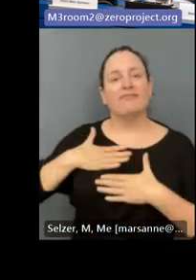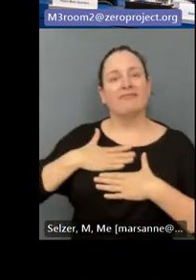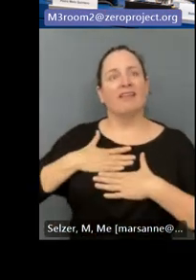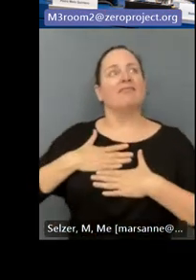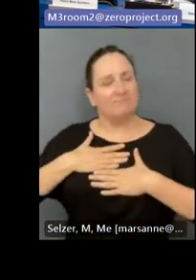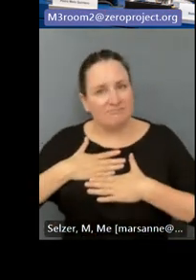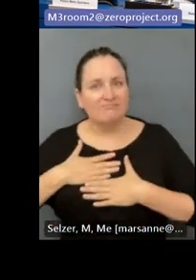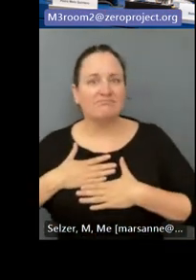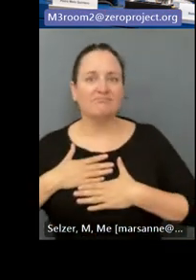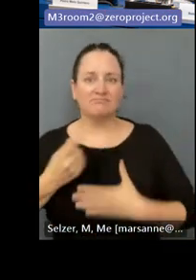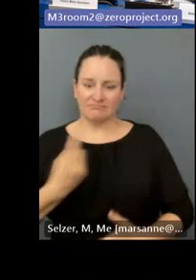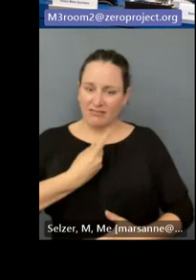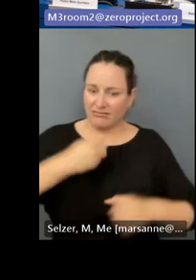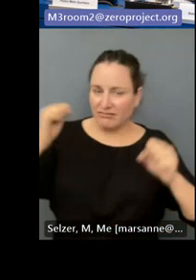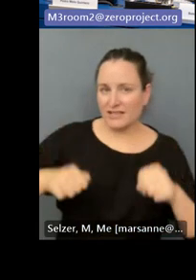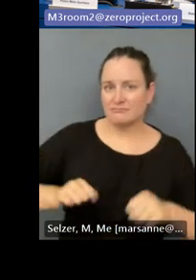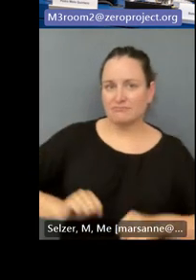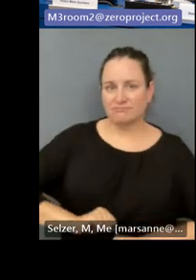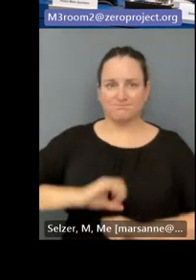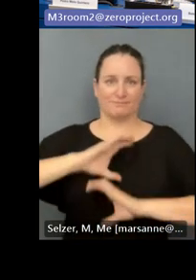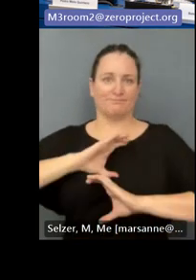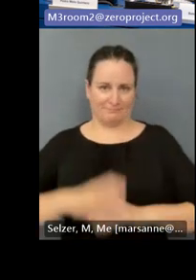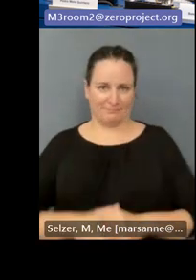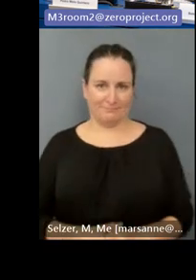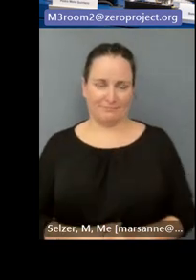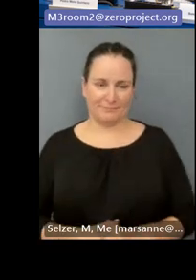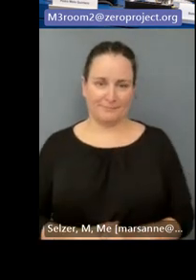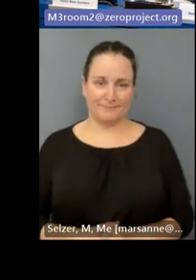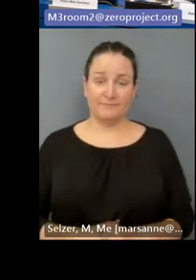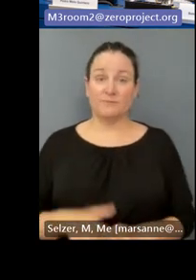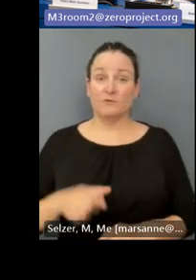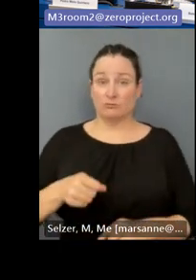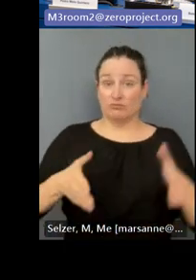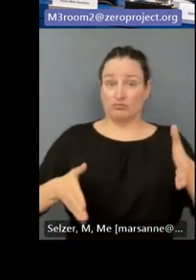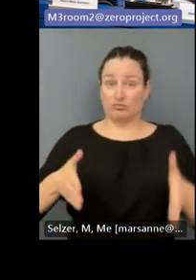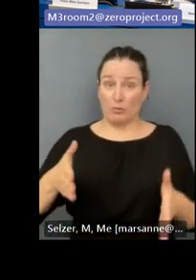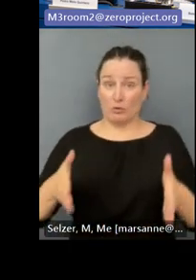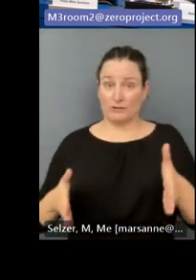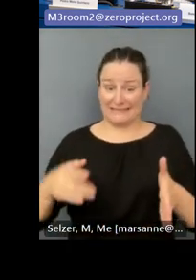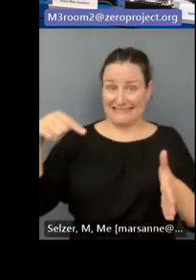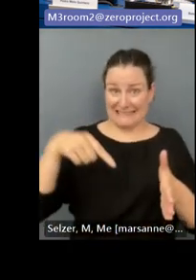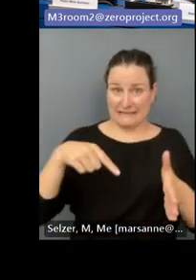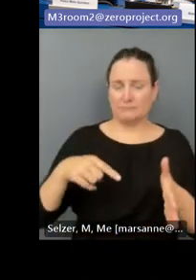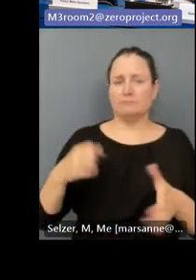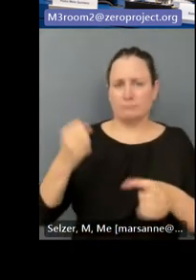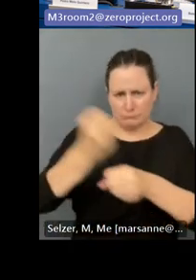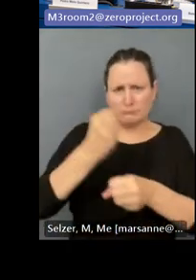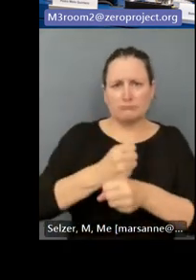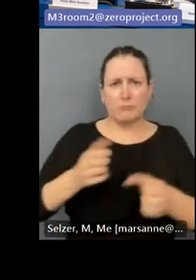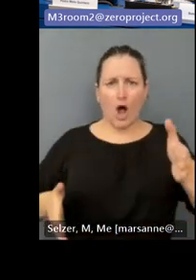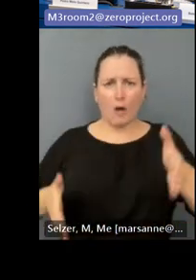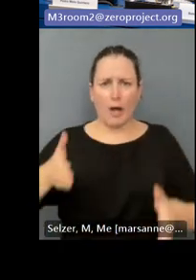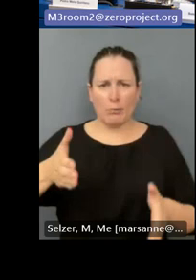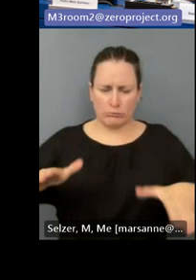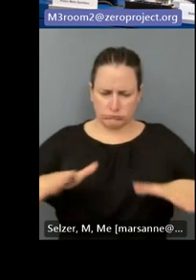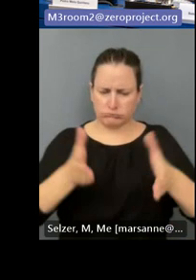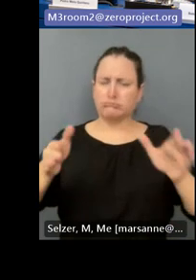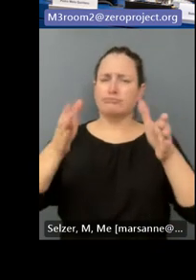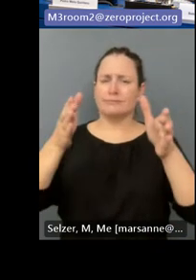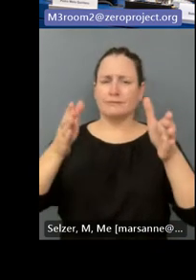Education Robotics, a powerful tool we use to build not only robots, but also creative